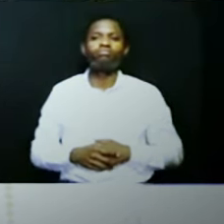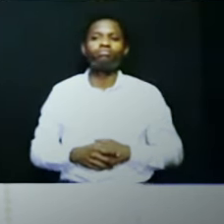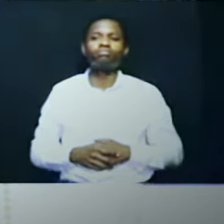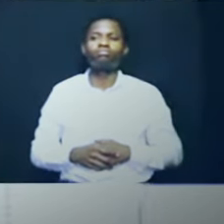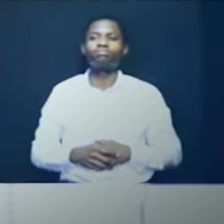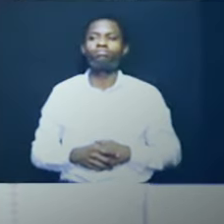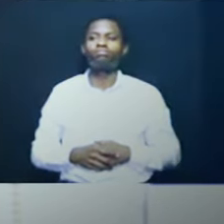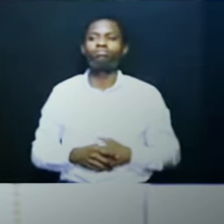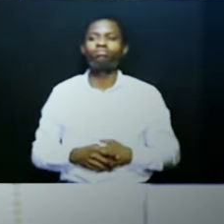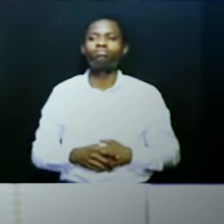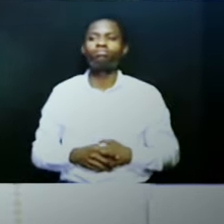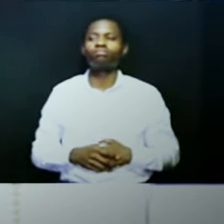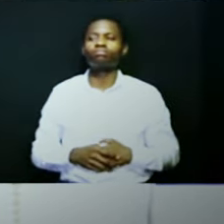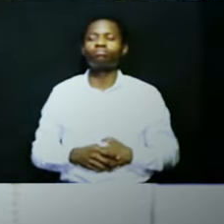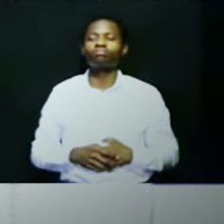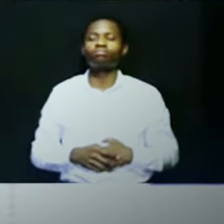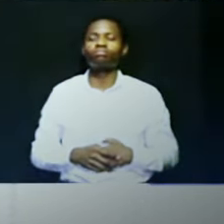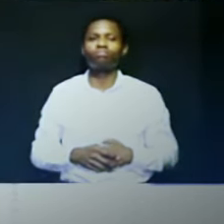The